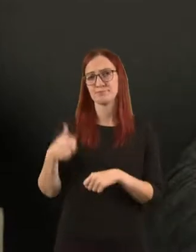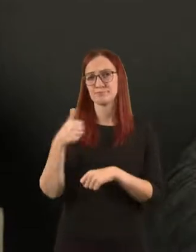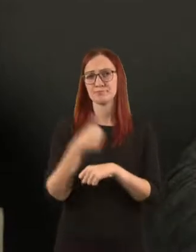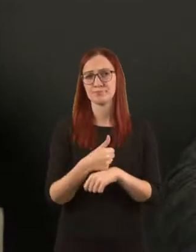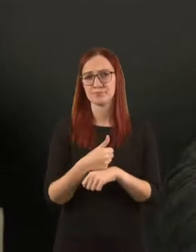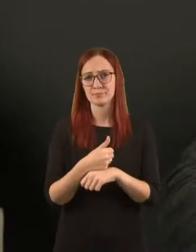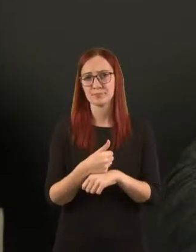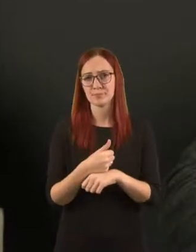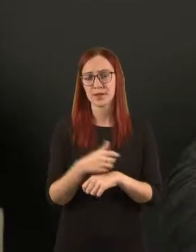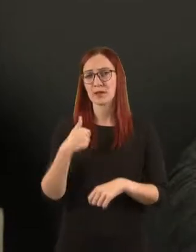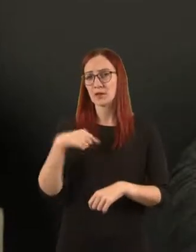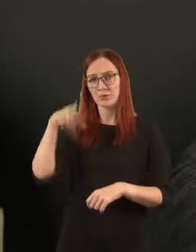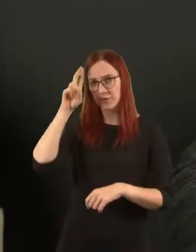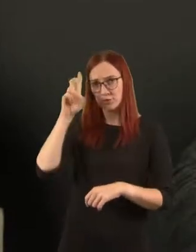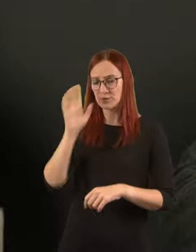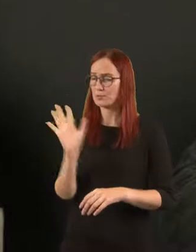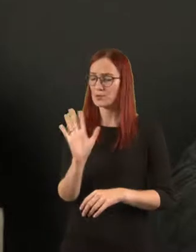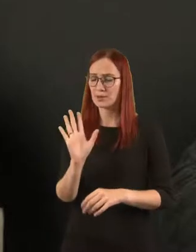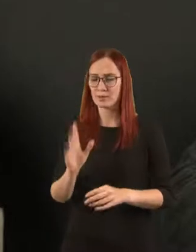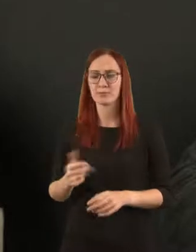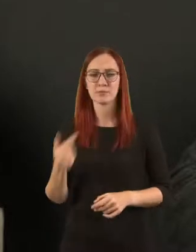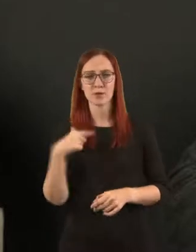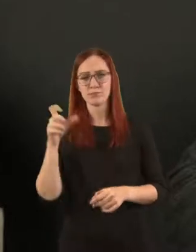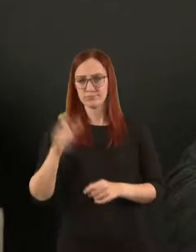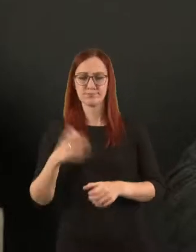and a representative of